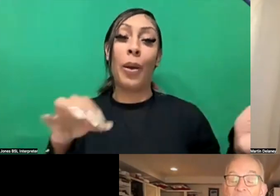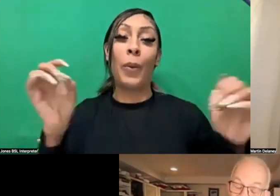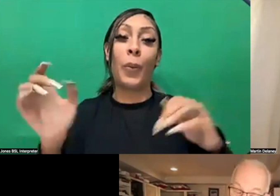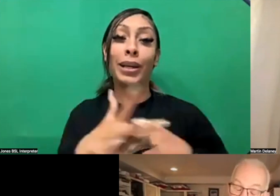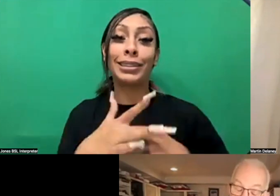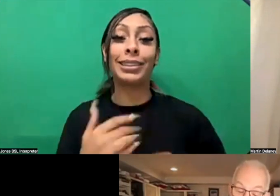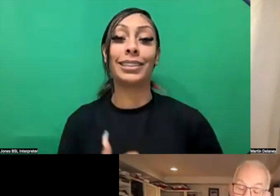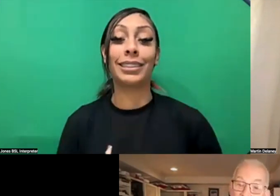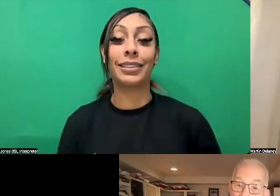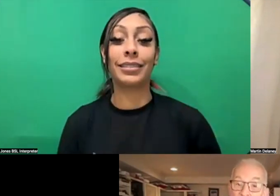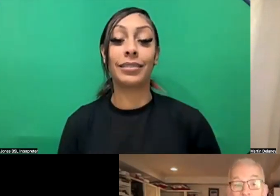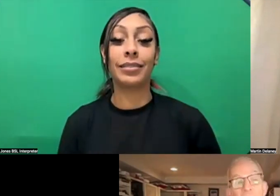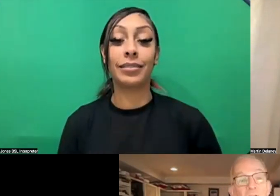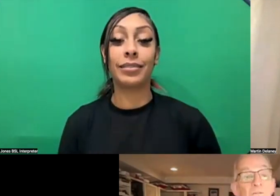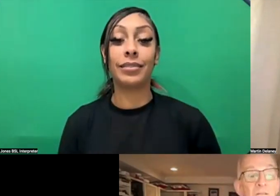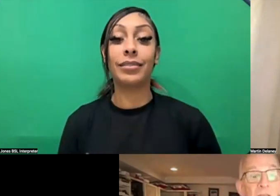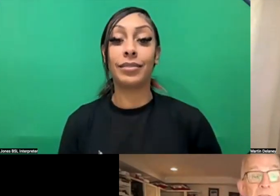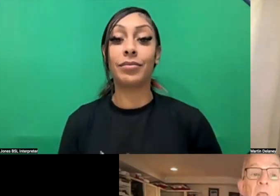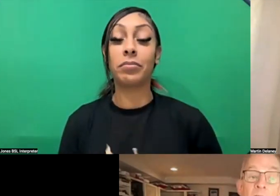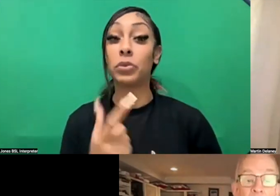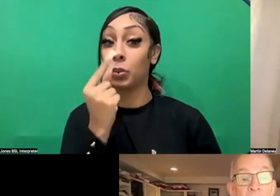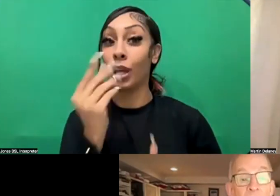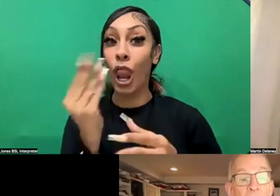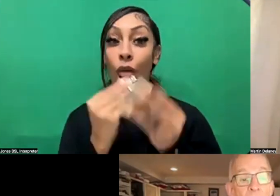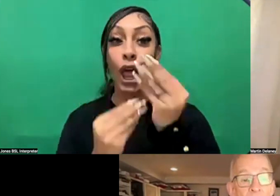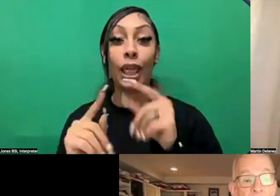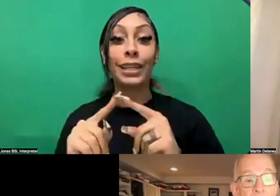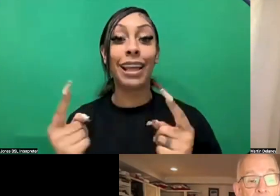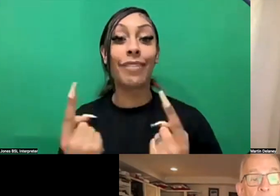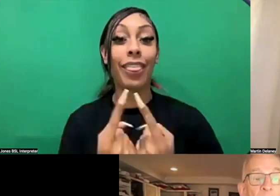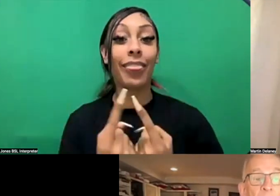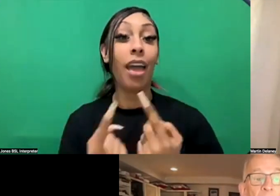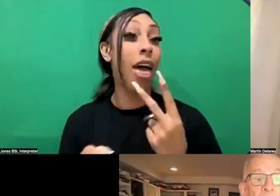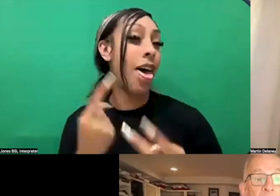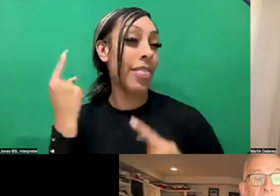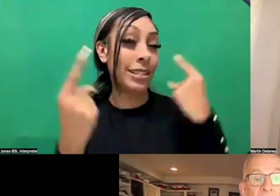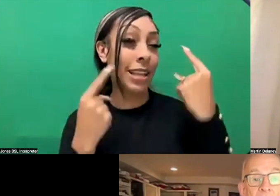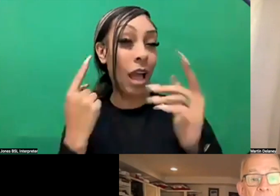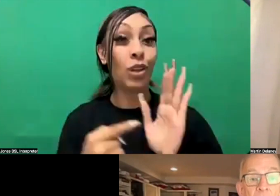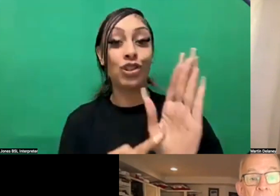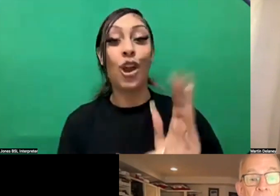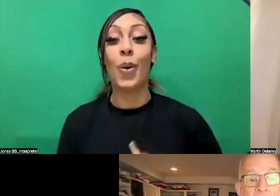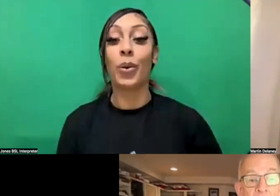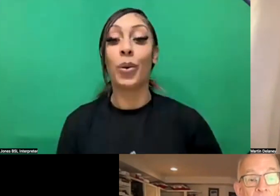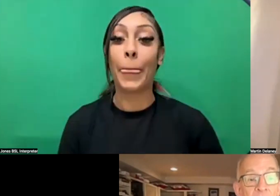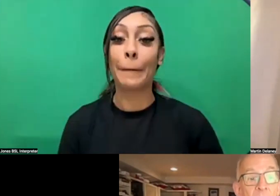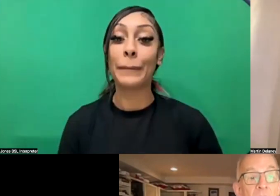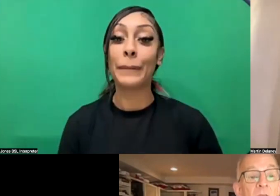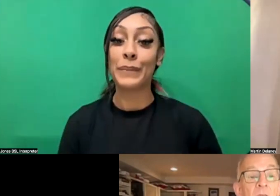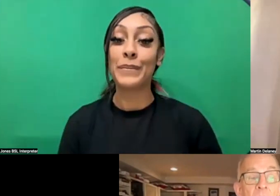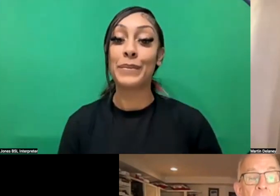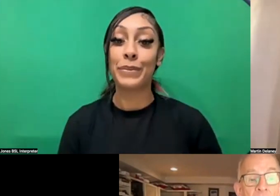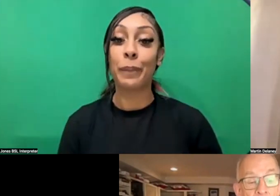you know, it's interesting. You can learn to do different things. So here's a few other sounds. I'm going to take some sampled